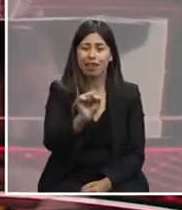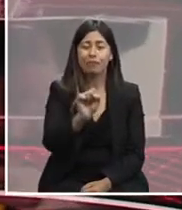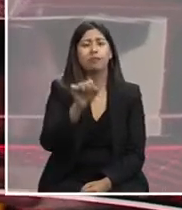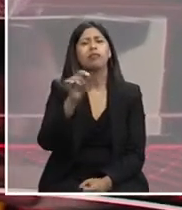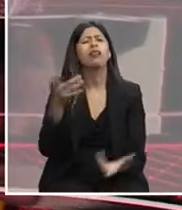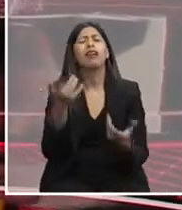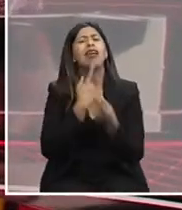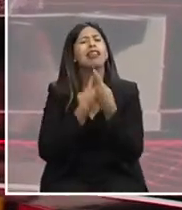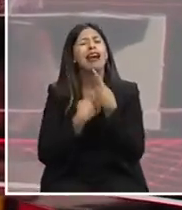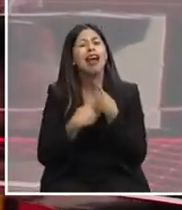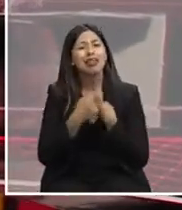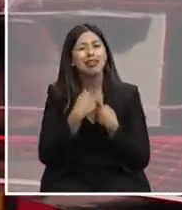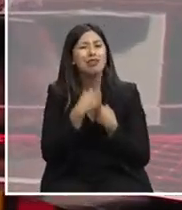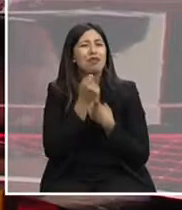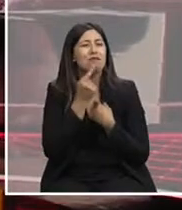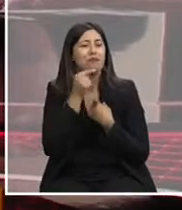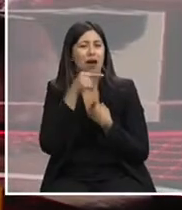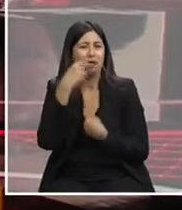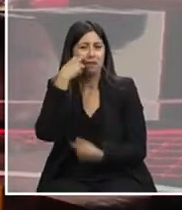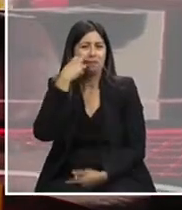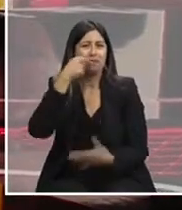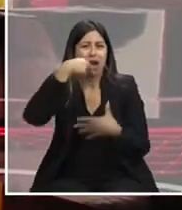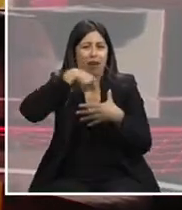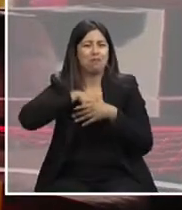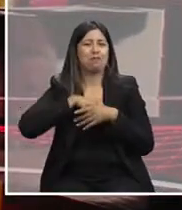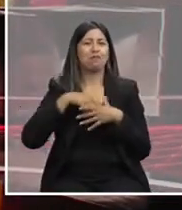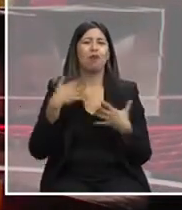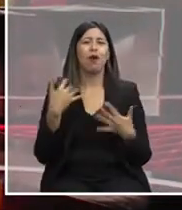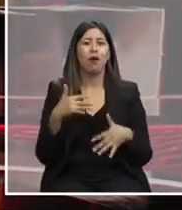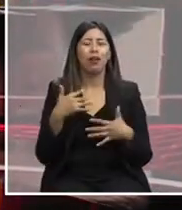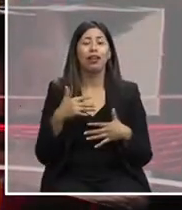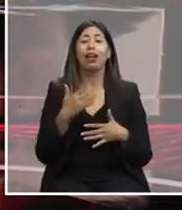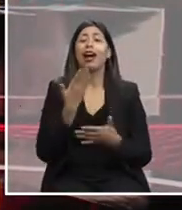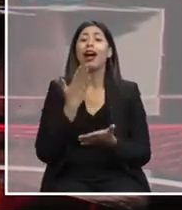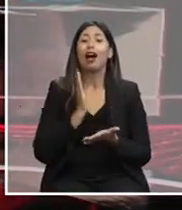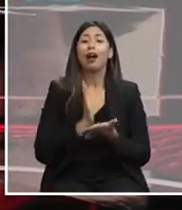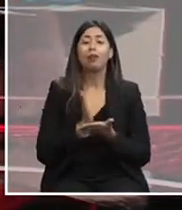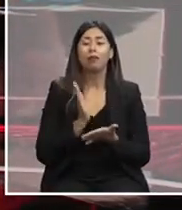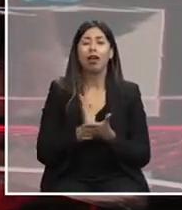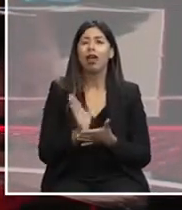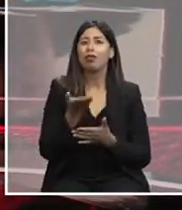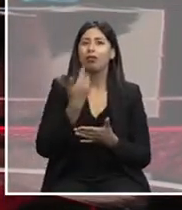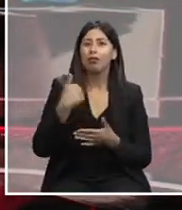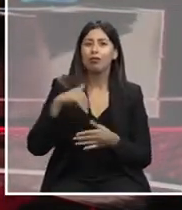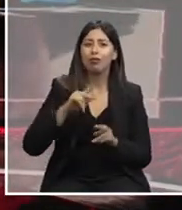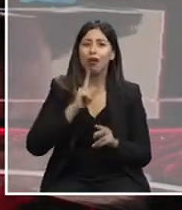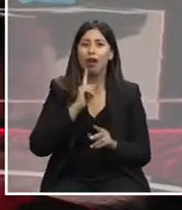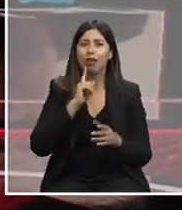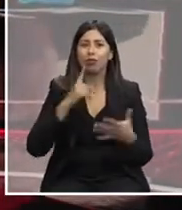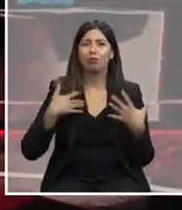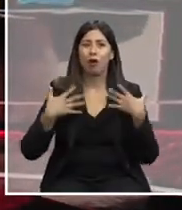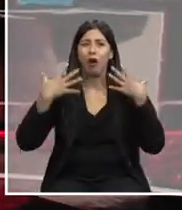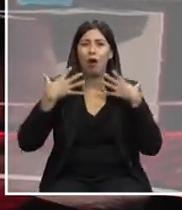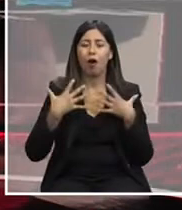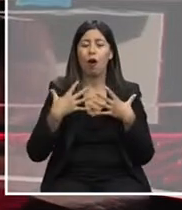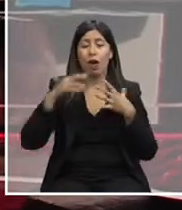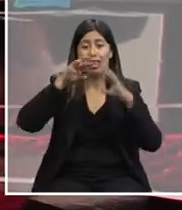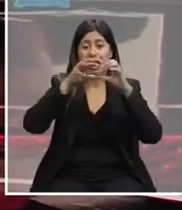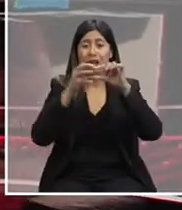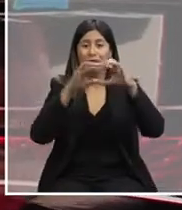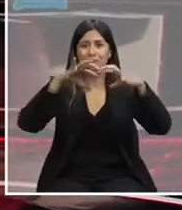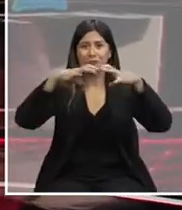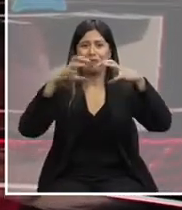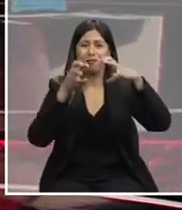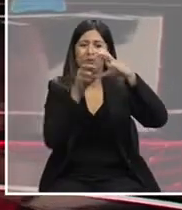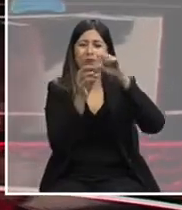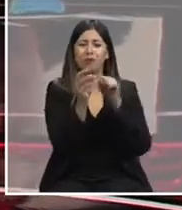that our striatum drives us to perform by giving us dopamine are those behaviors that since